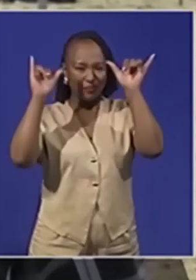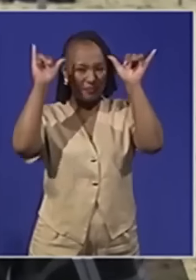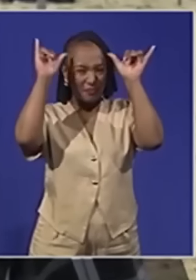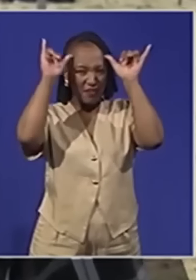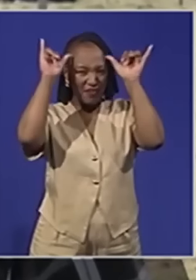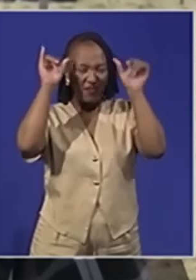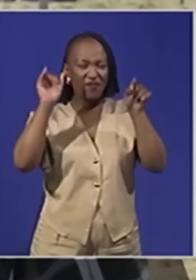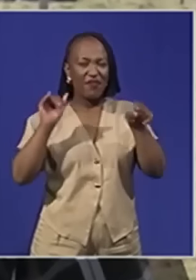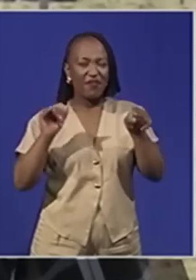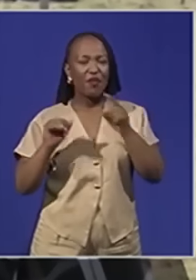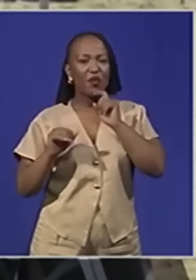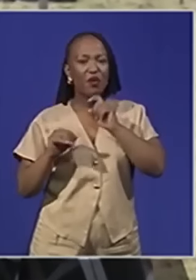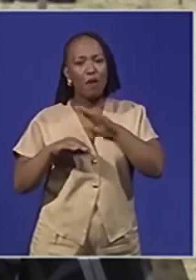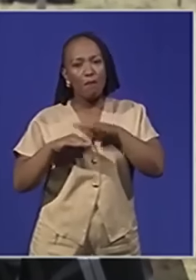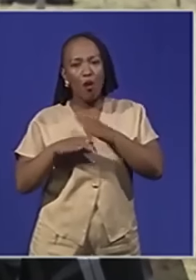implement more, creating more jobs.